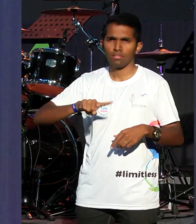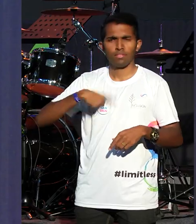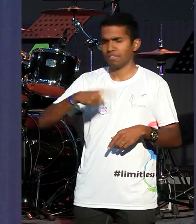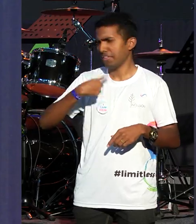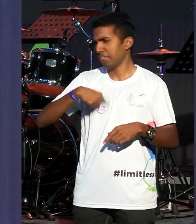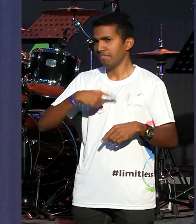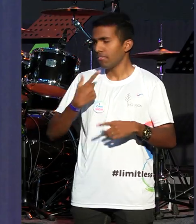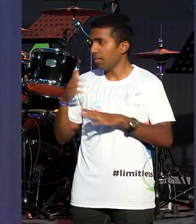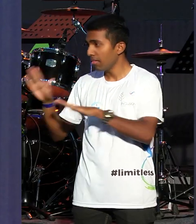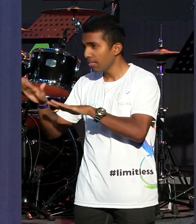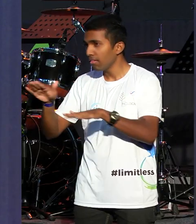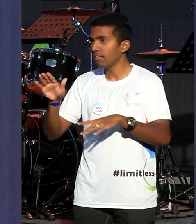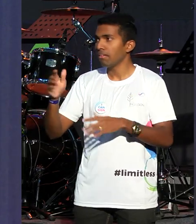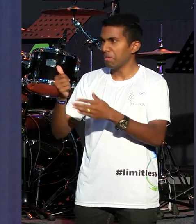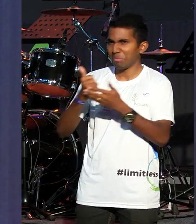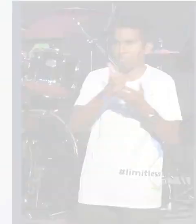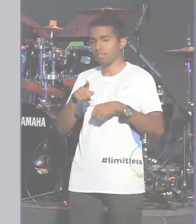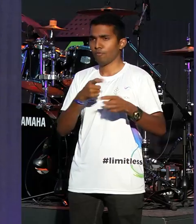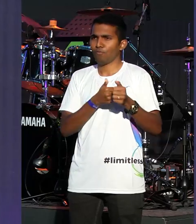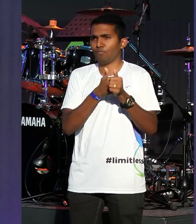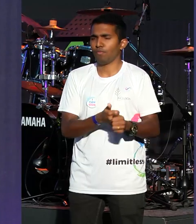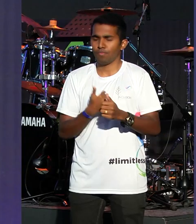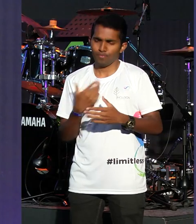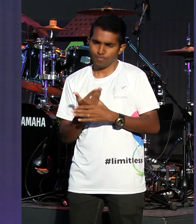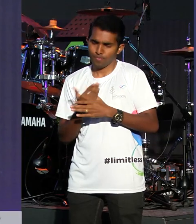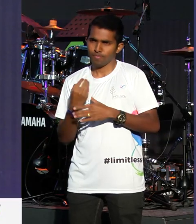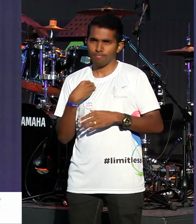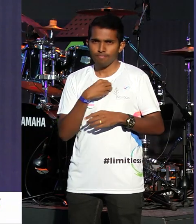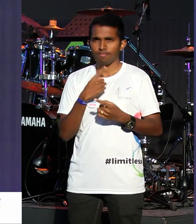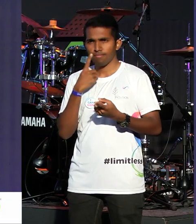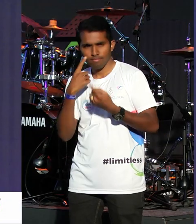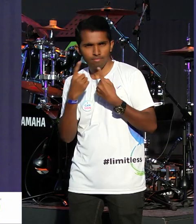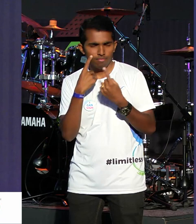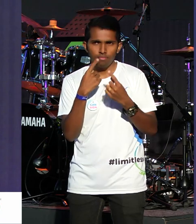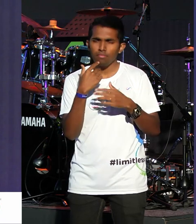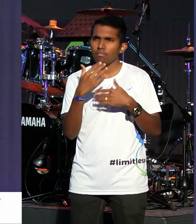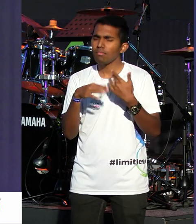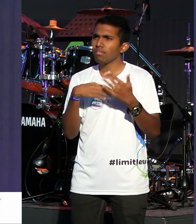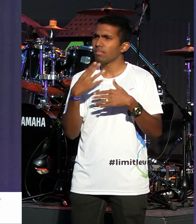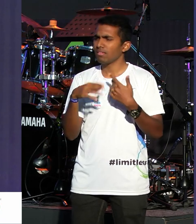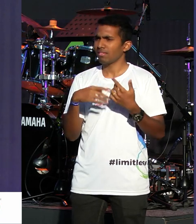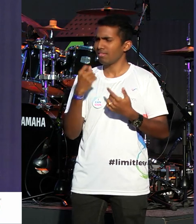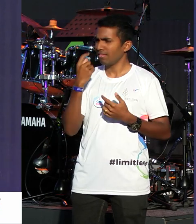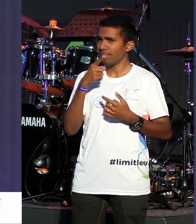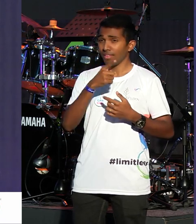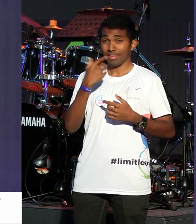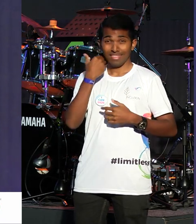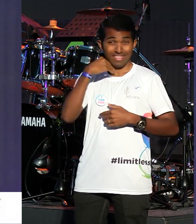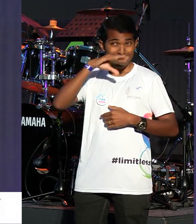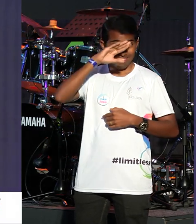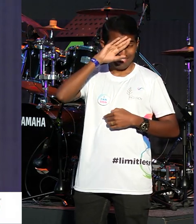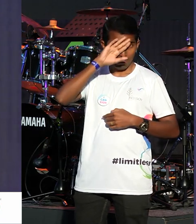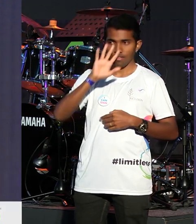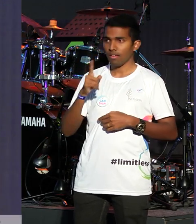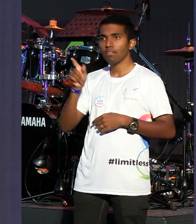own, as usual as a normal person. Disability is not a disease. It's not even a deficit. It's the way that